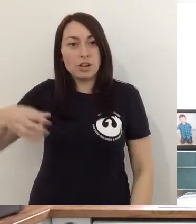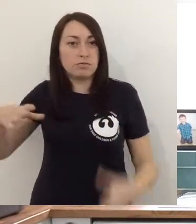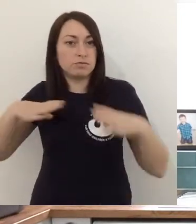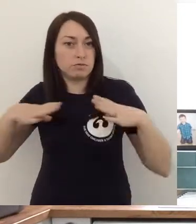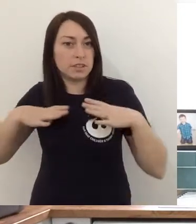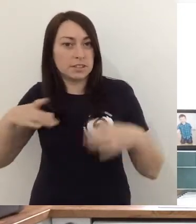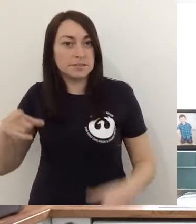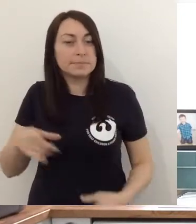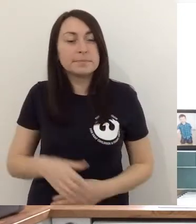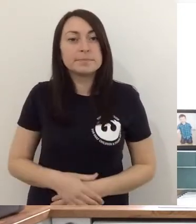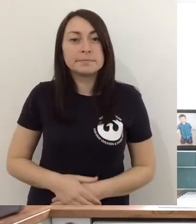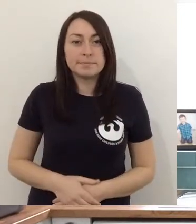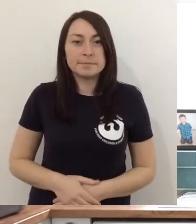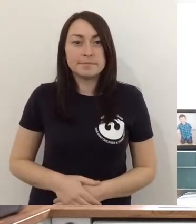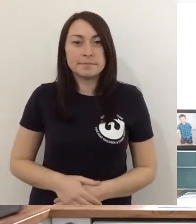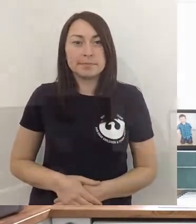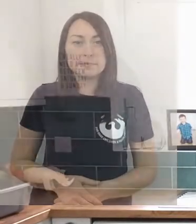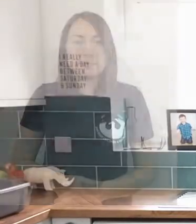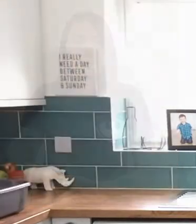jug.